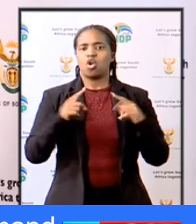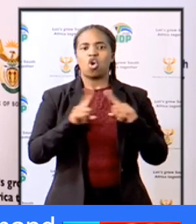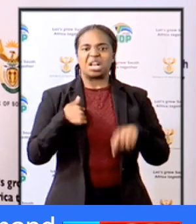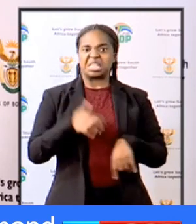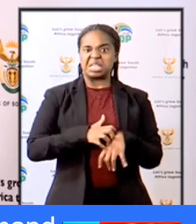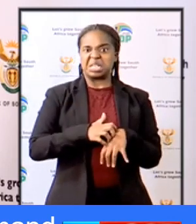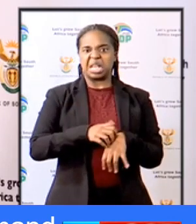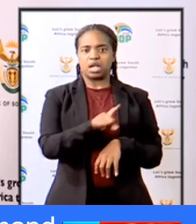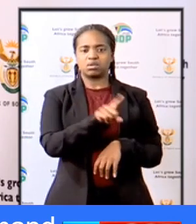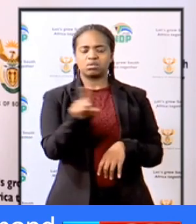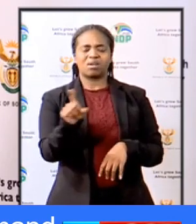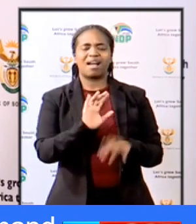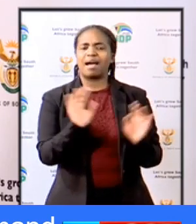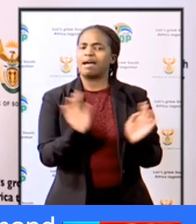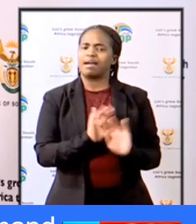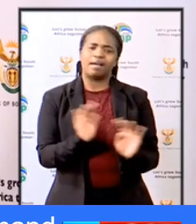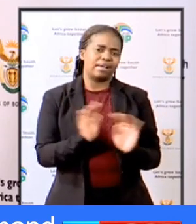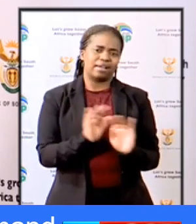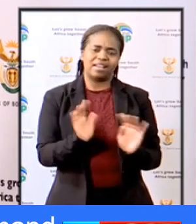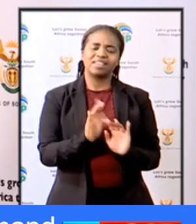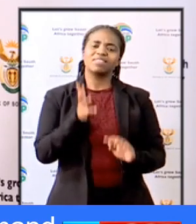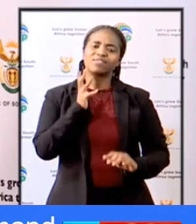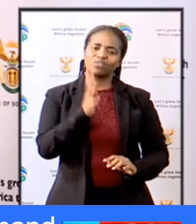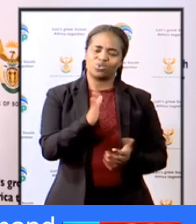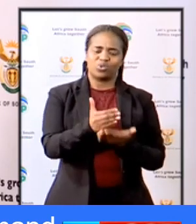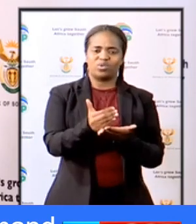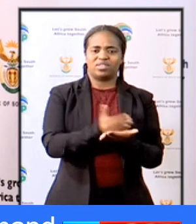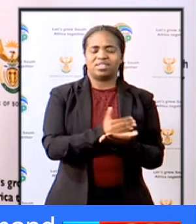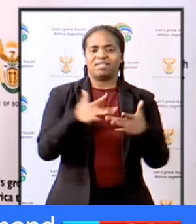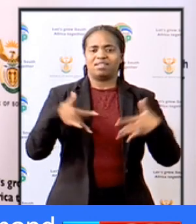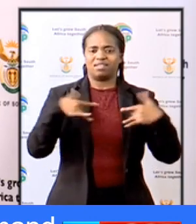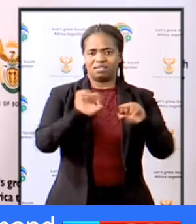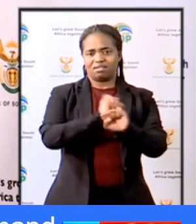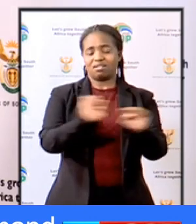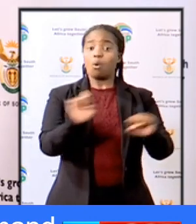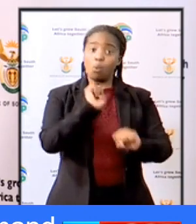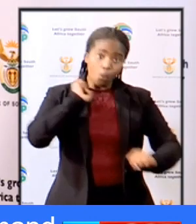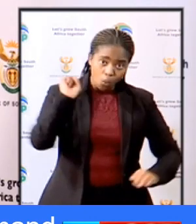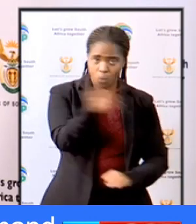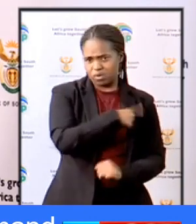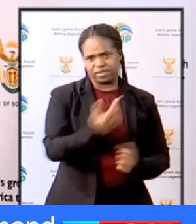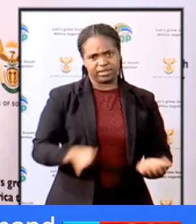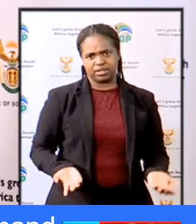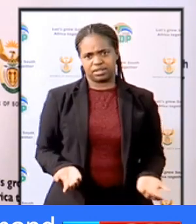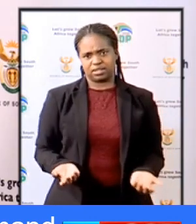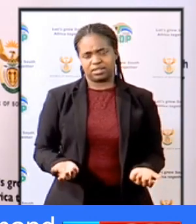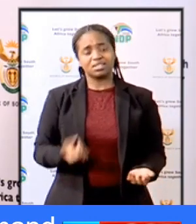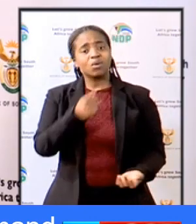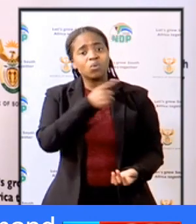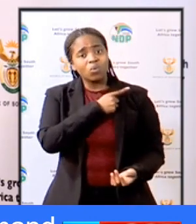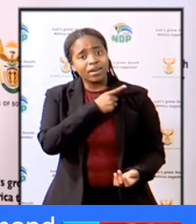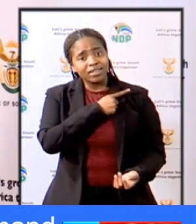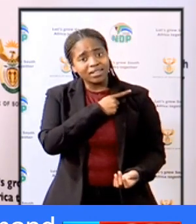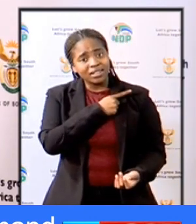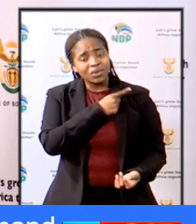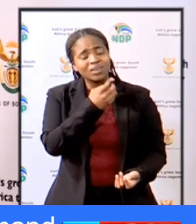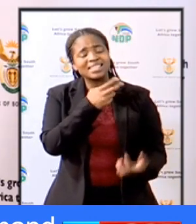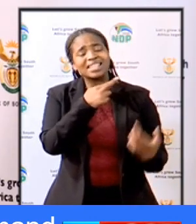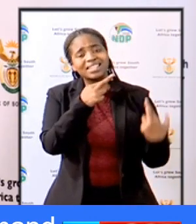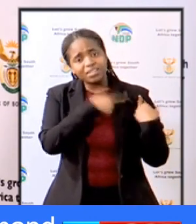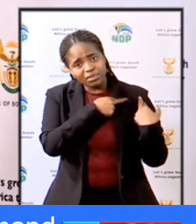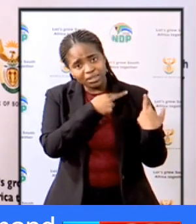nuisance to our people, no. They also affect all of us, because we have a